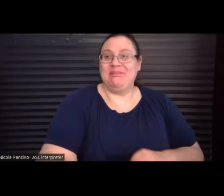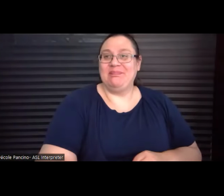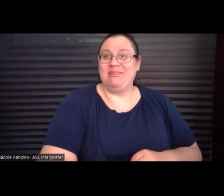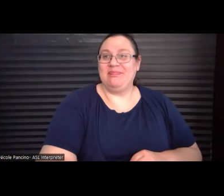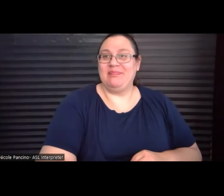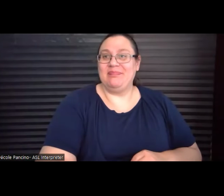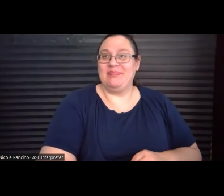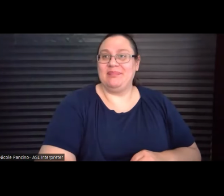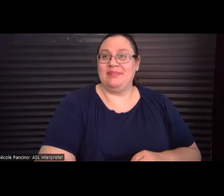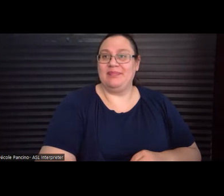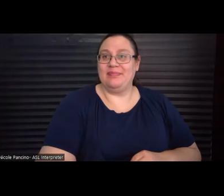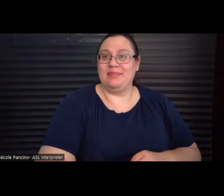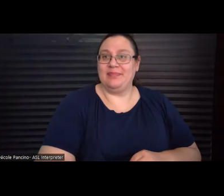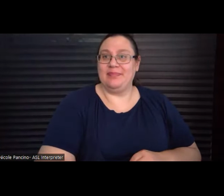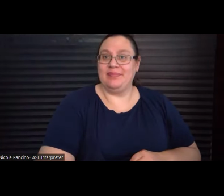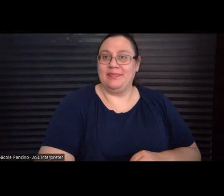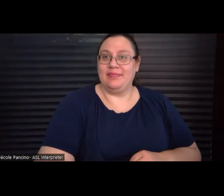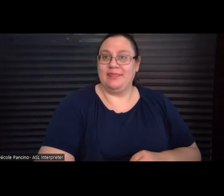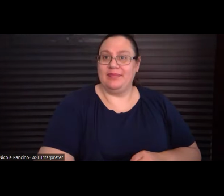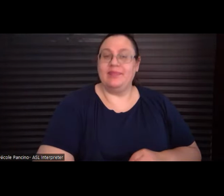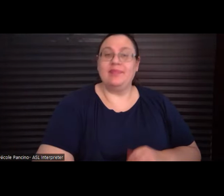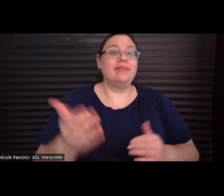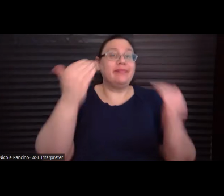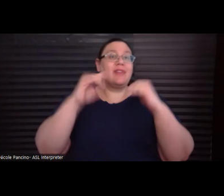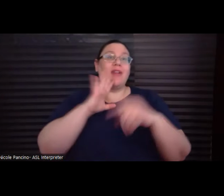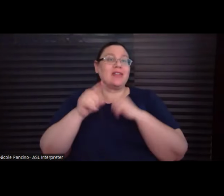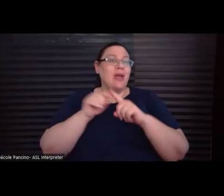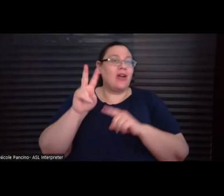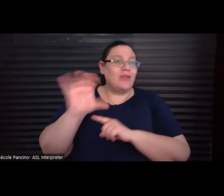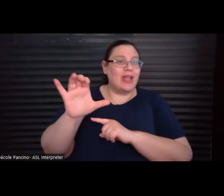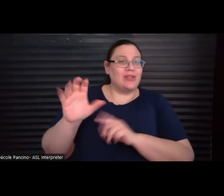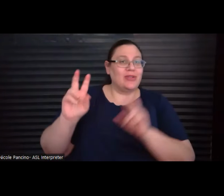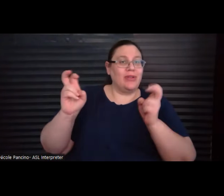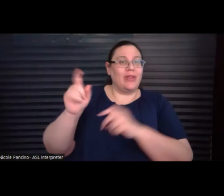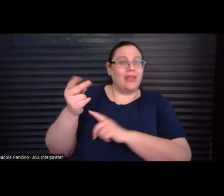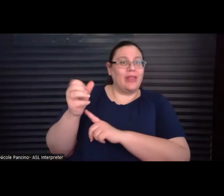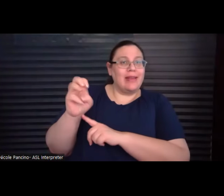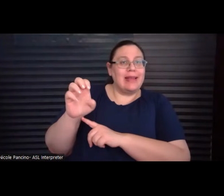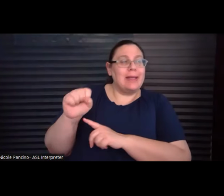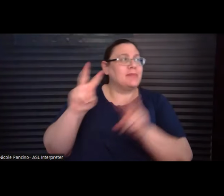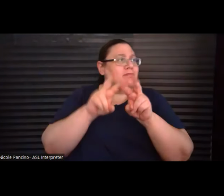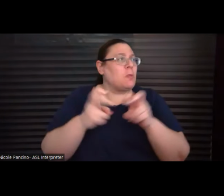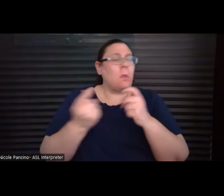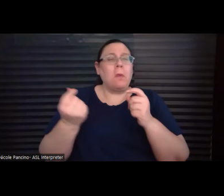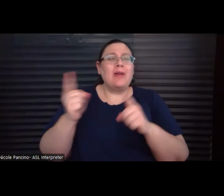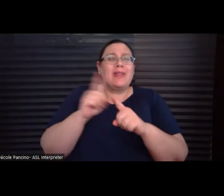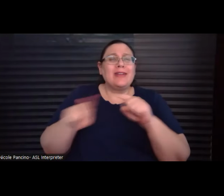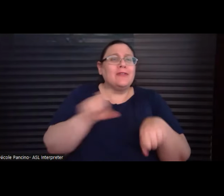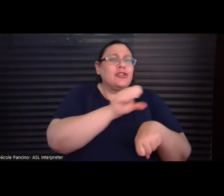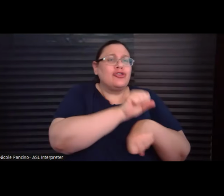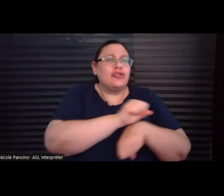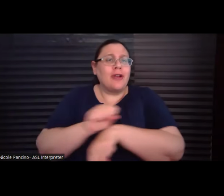slide talks about vocational themes, taking a look at what are the different jobs and maybe